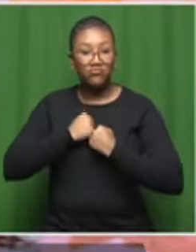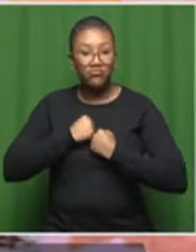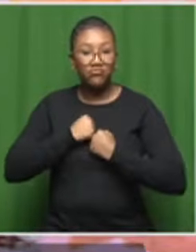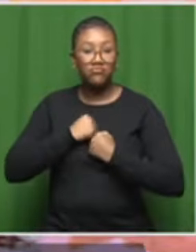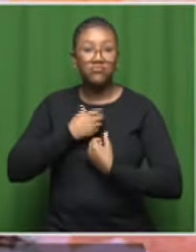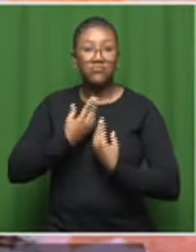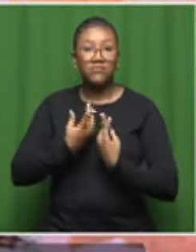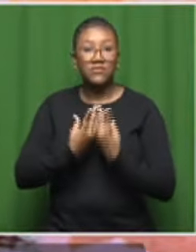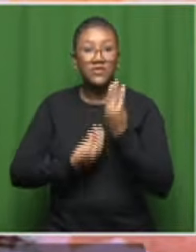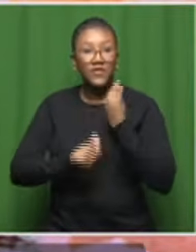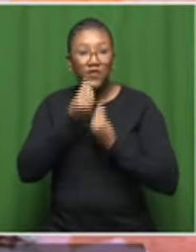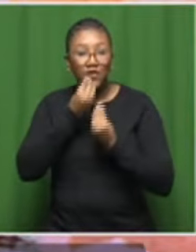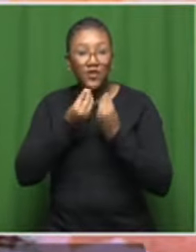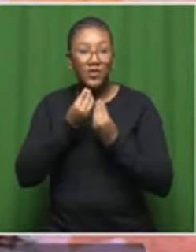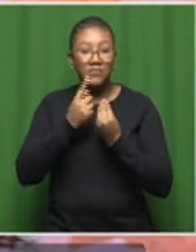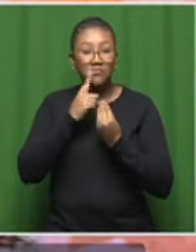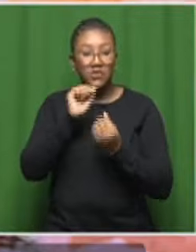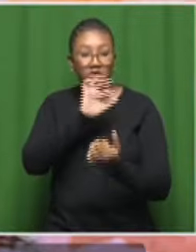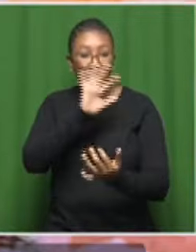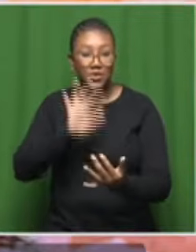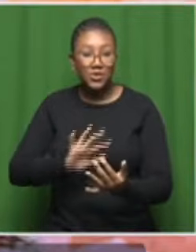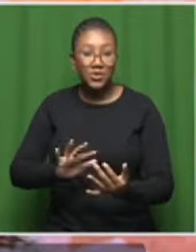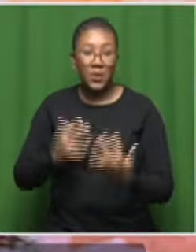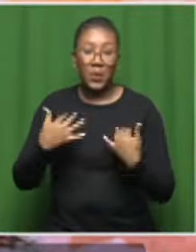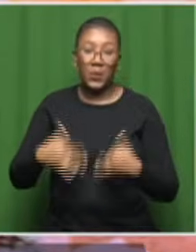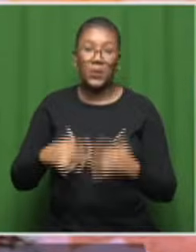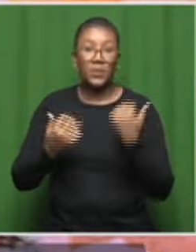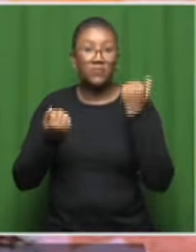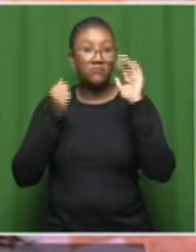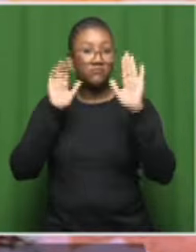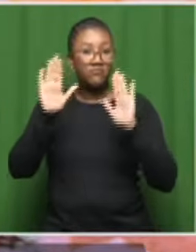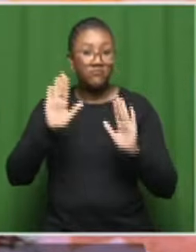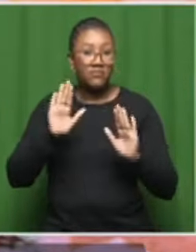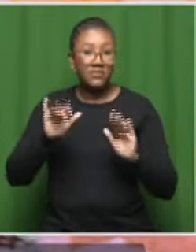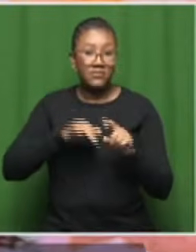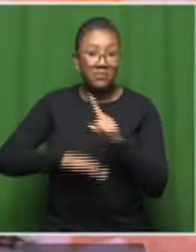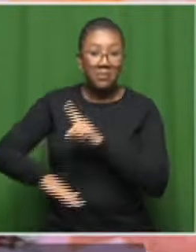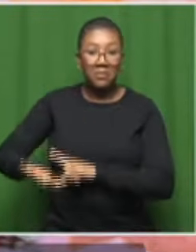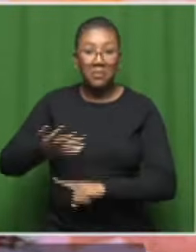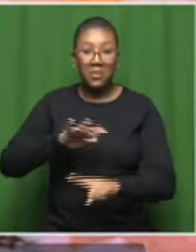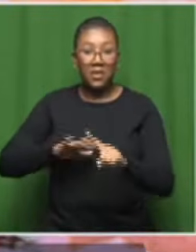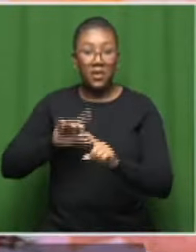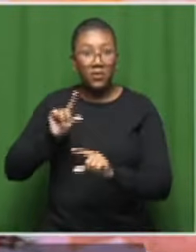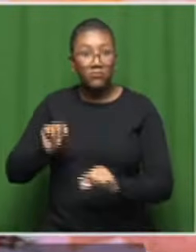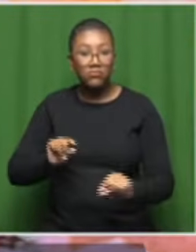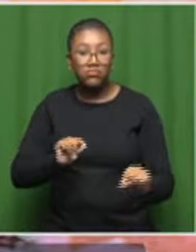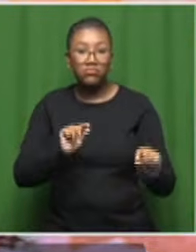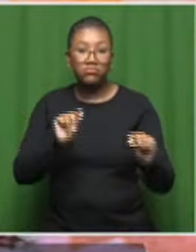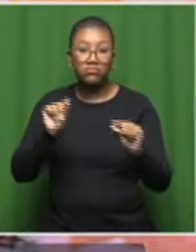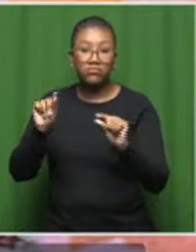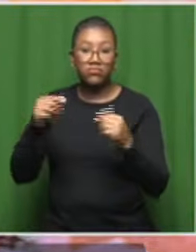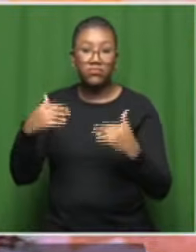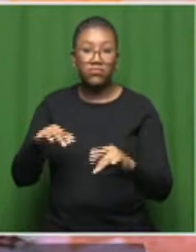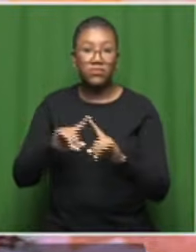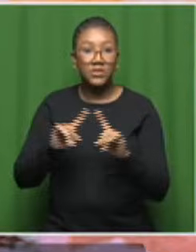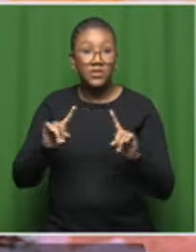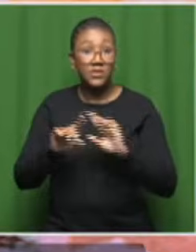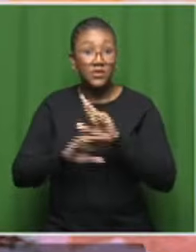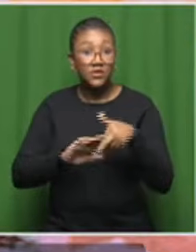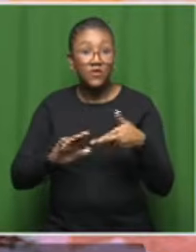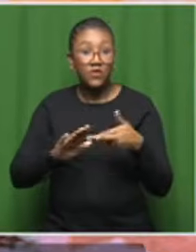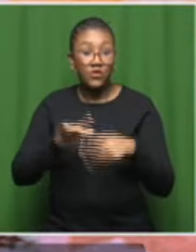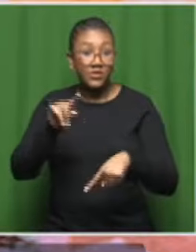storytelling and layered materiality. She's exhibited in various galleries and public spaces and has completed numerous mural commissions for